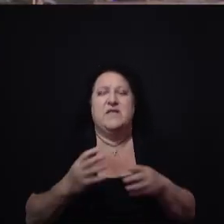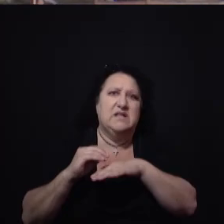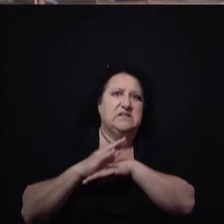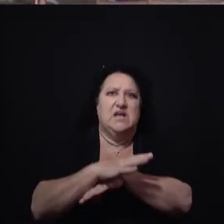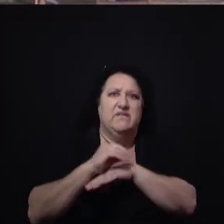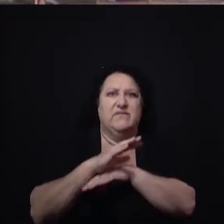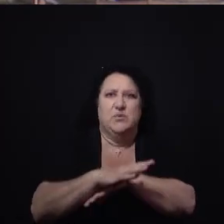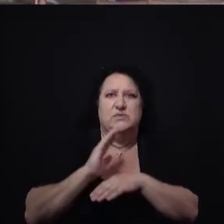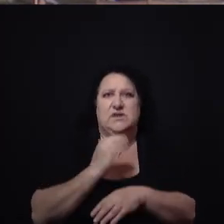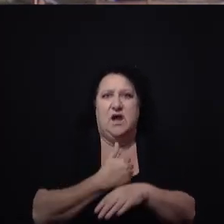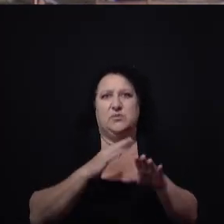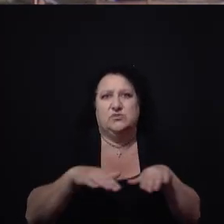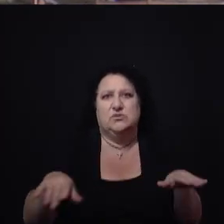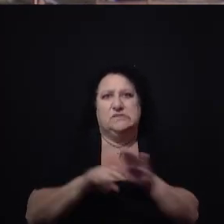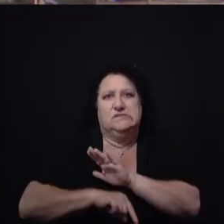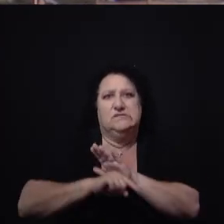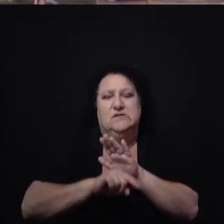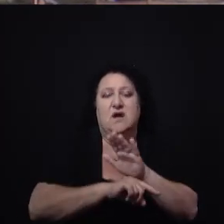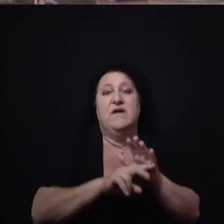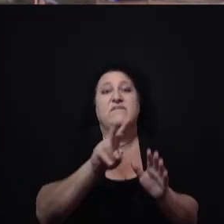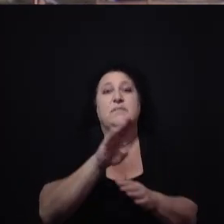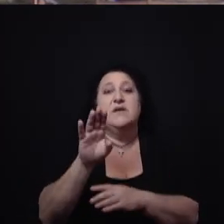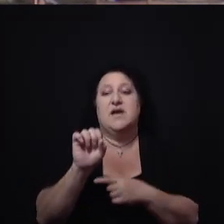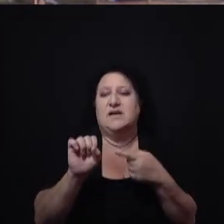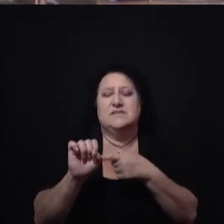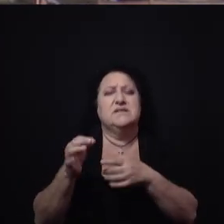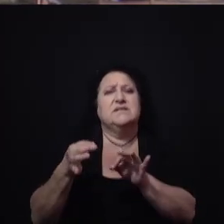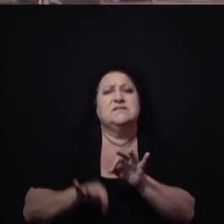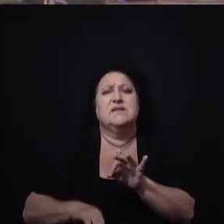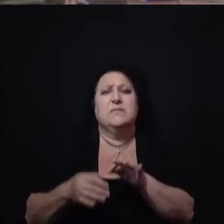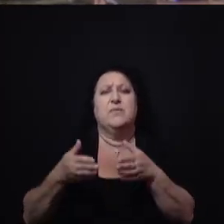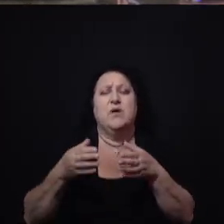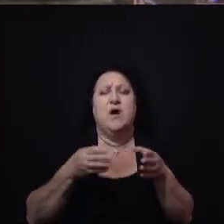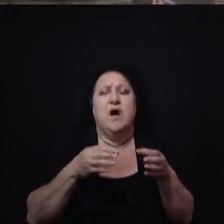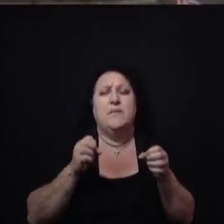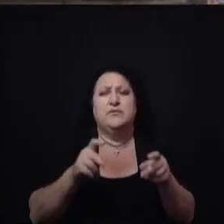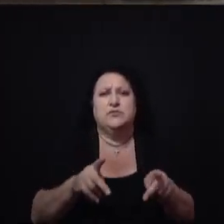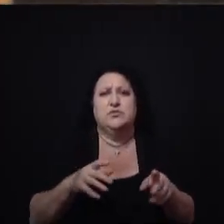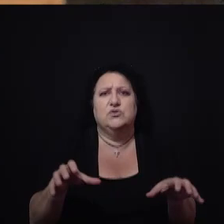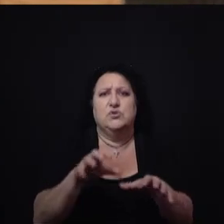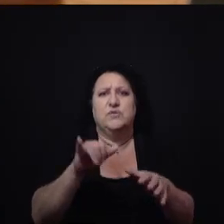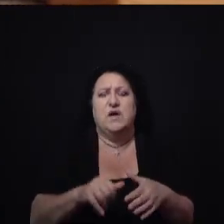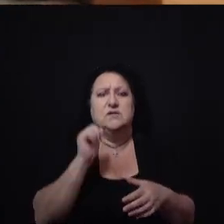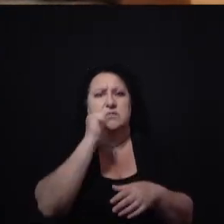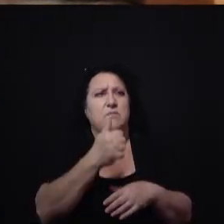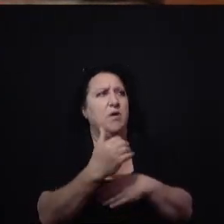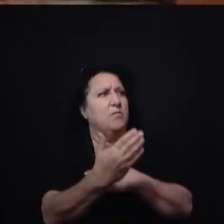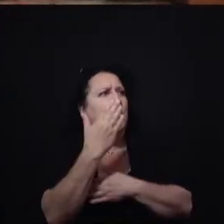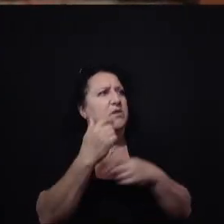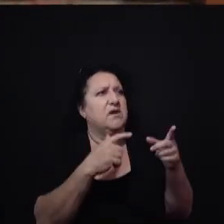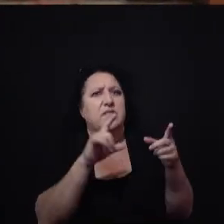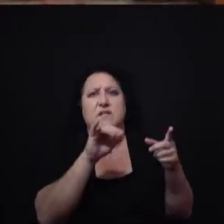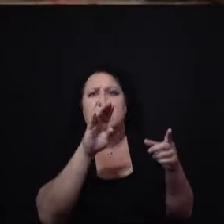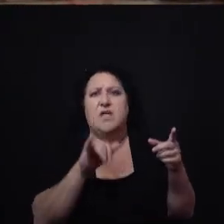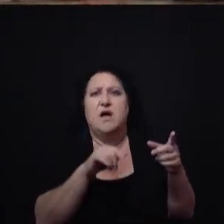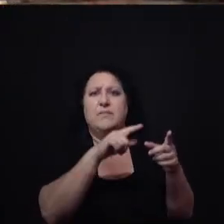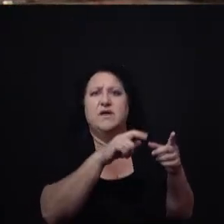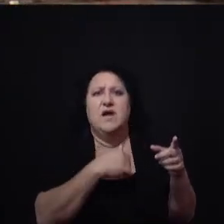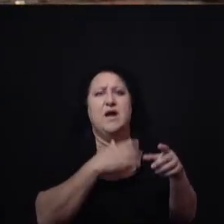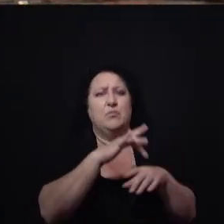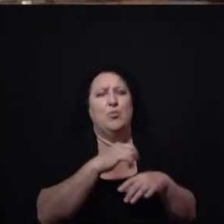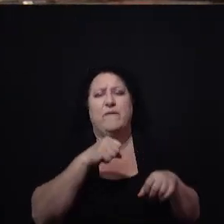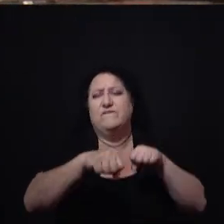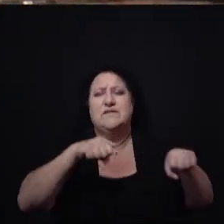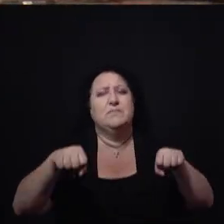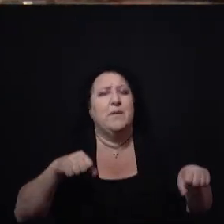an unbelievably simple way to do that. Tomorrow morning, I'll be out there in the lobby, and as will others here, and I'm gonna fist bump every kid. I'm